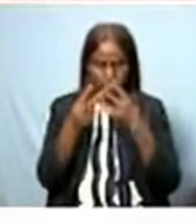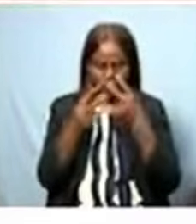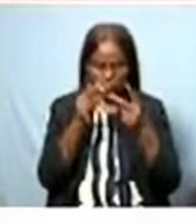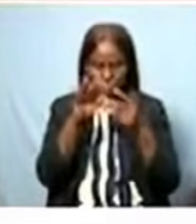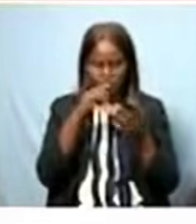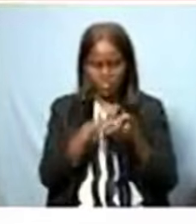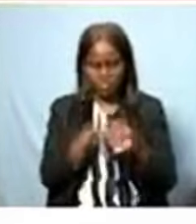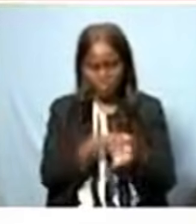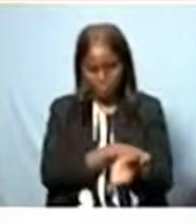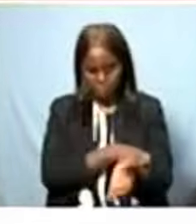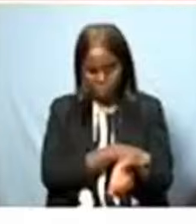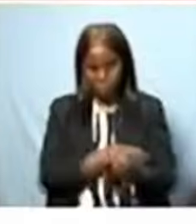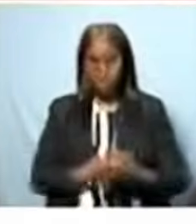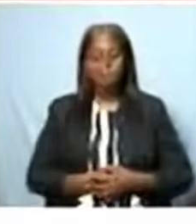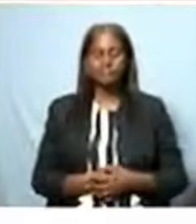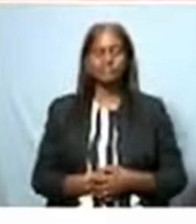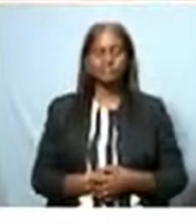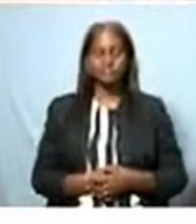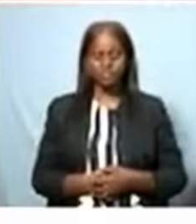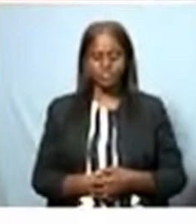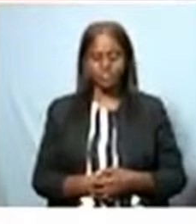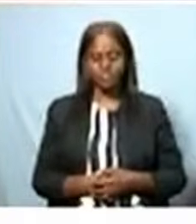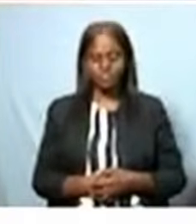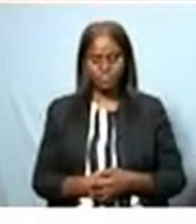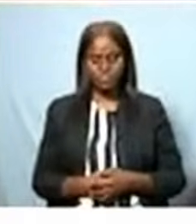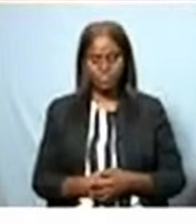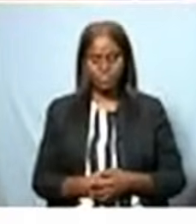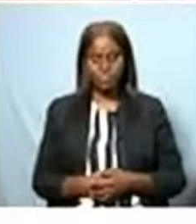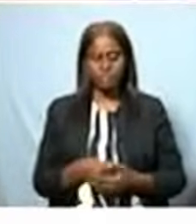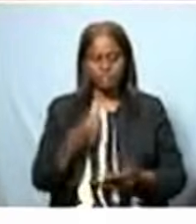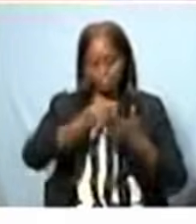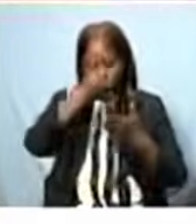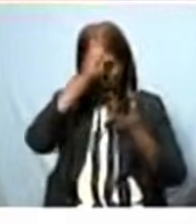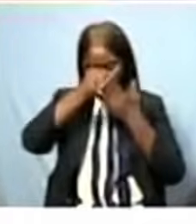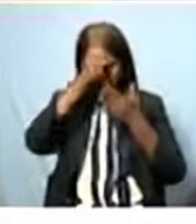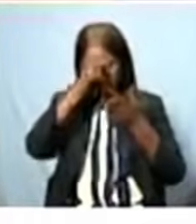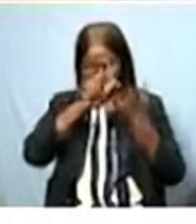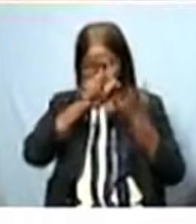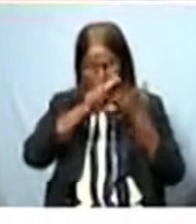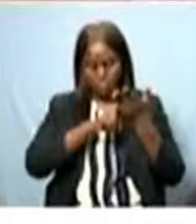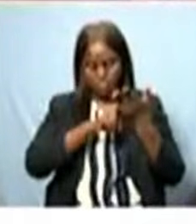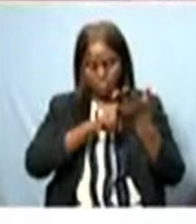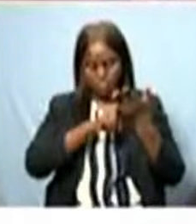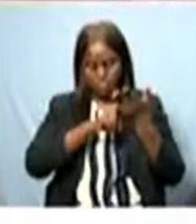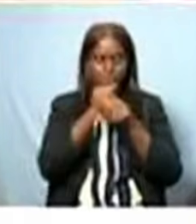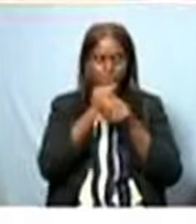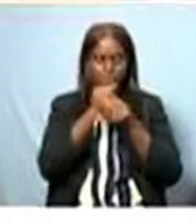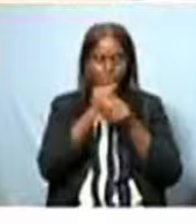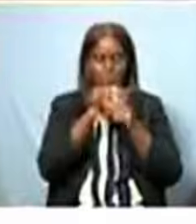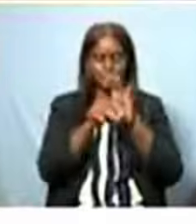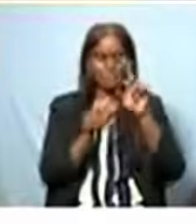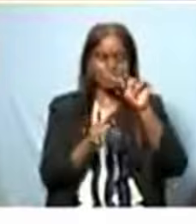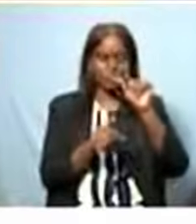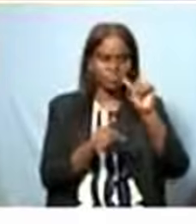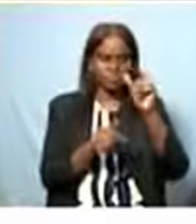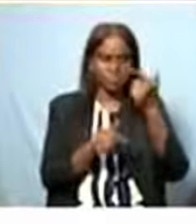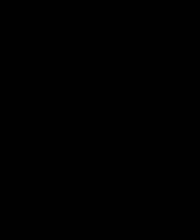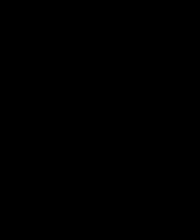exams and the way they are administered. When the student rules were promulgated in 2021,